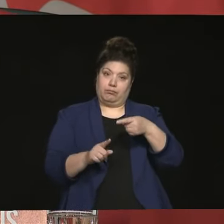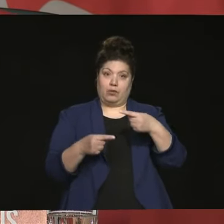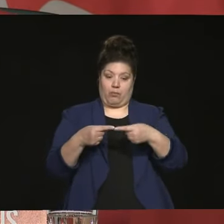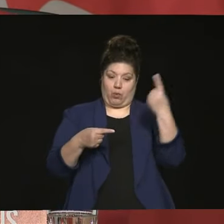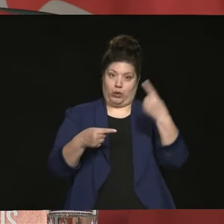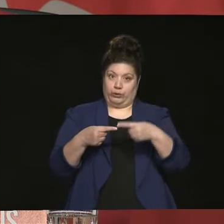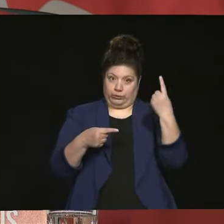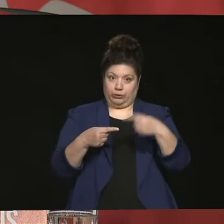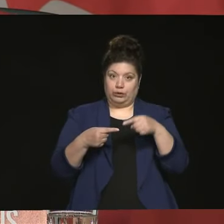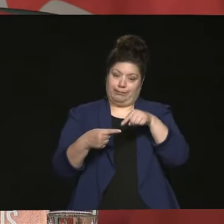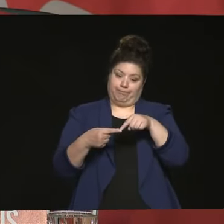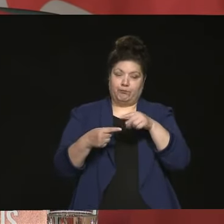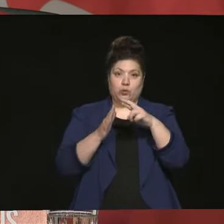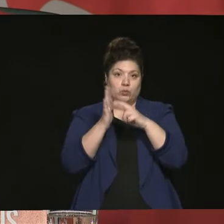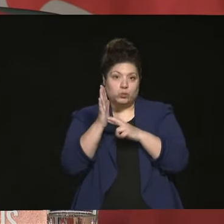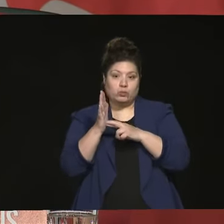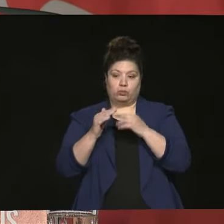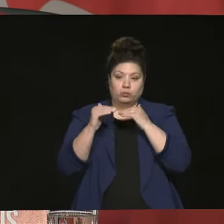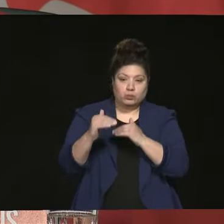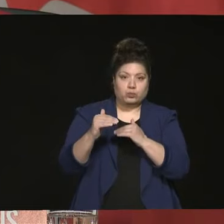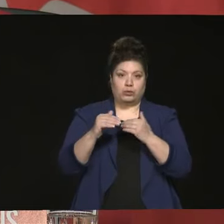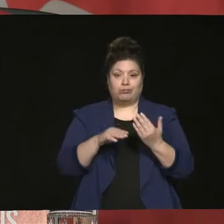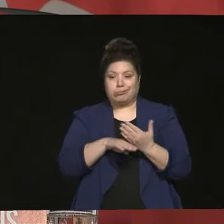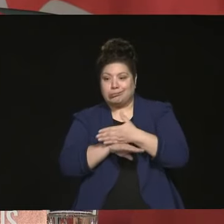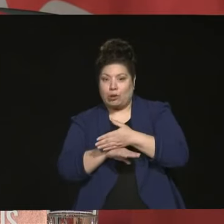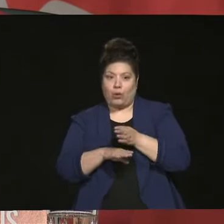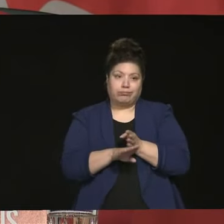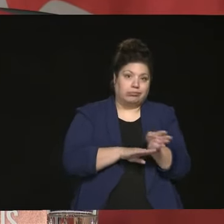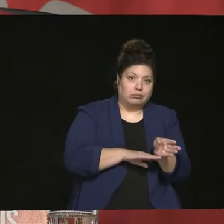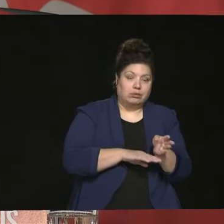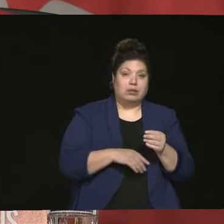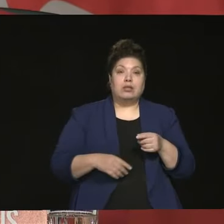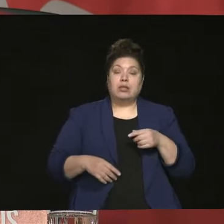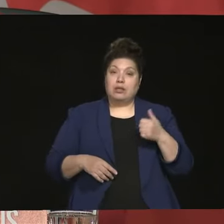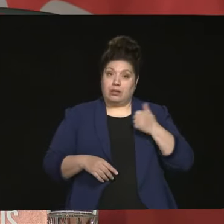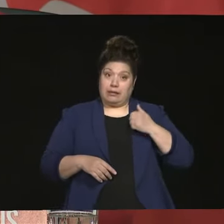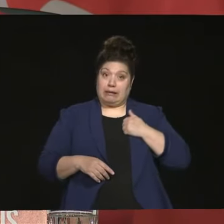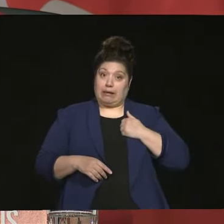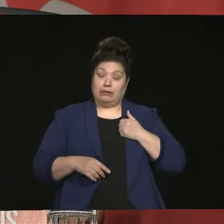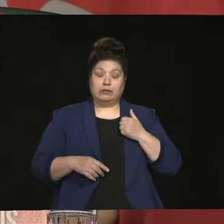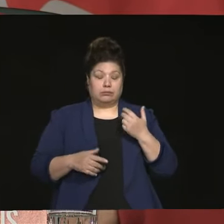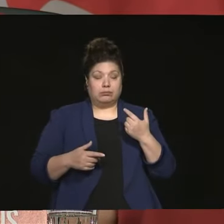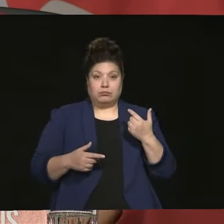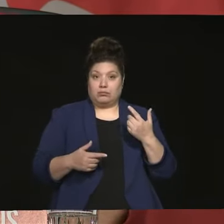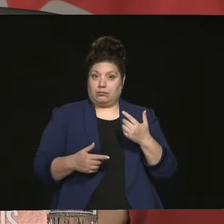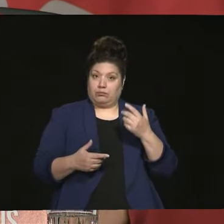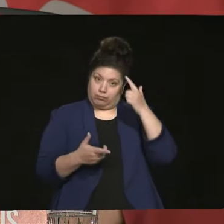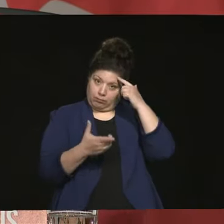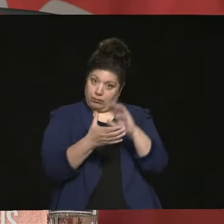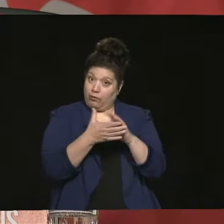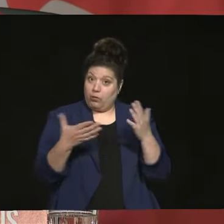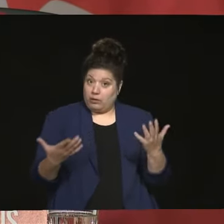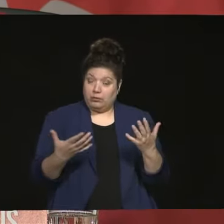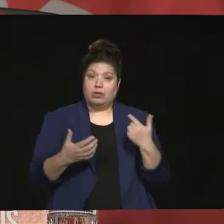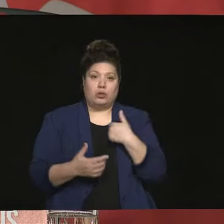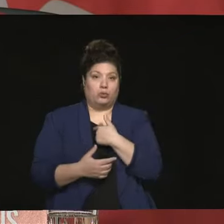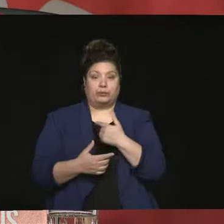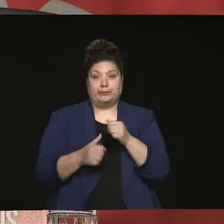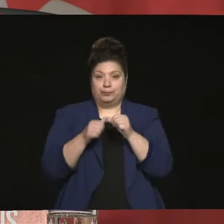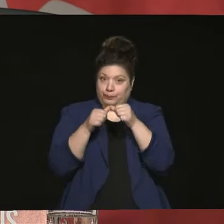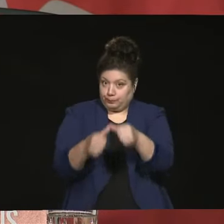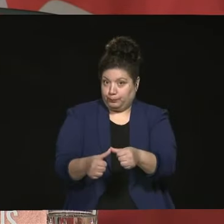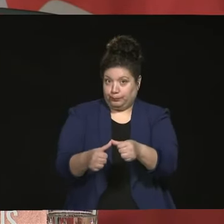Canada believes that the right thing to do would be to extend those border restrictions.